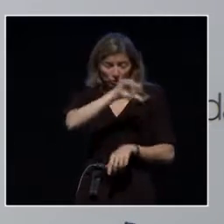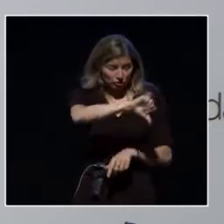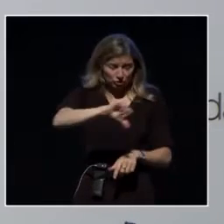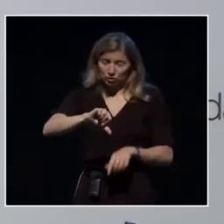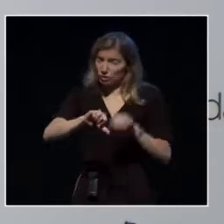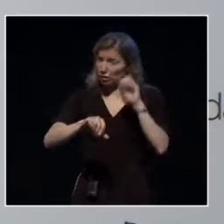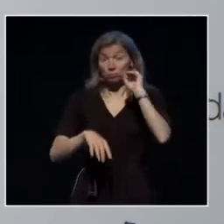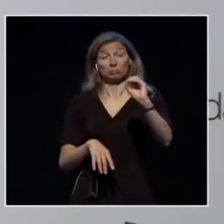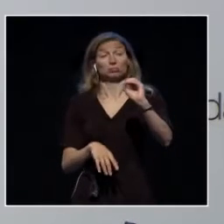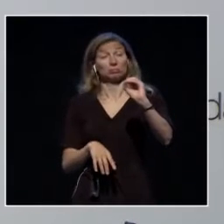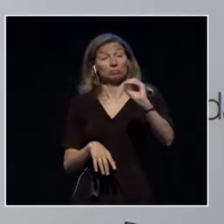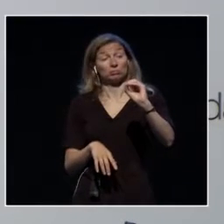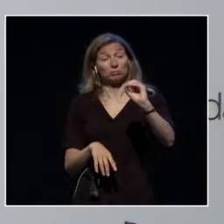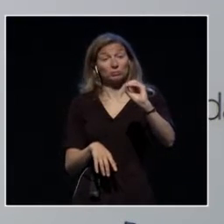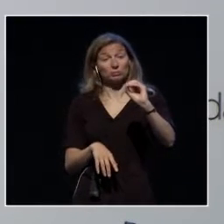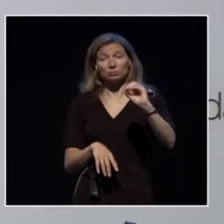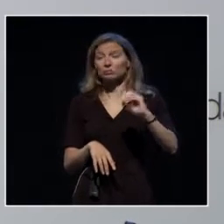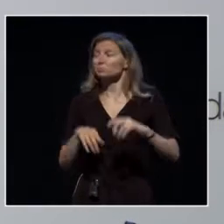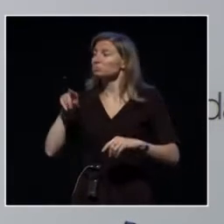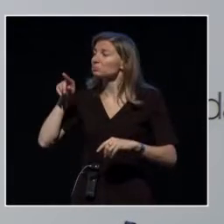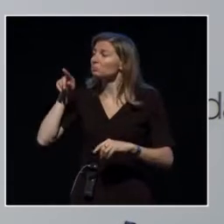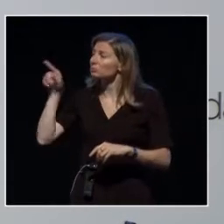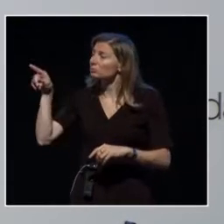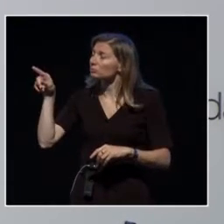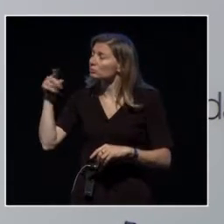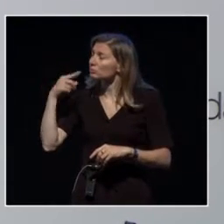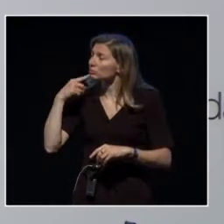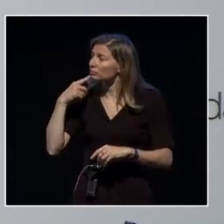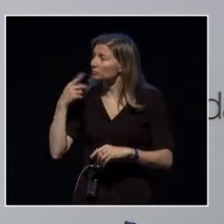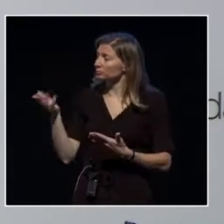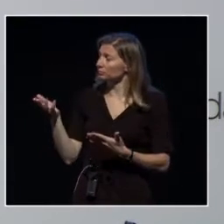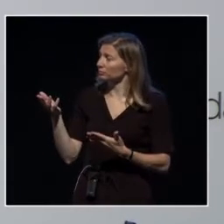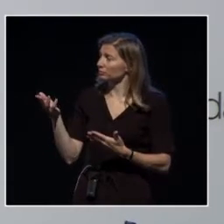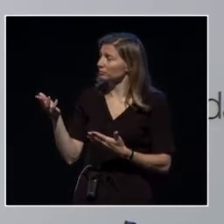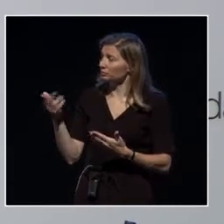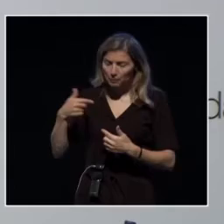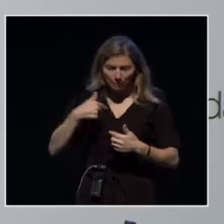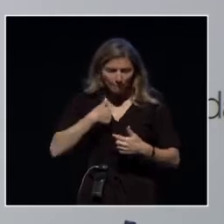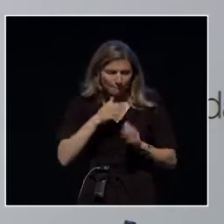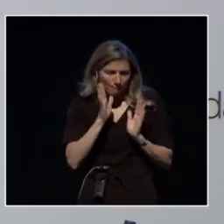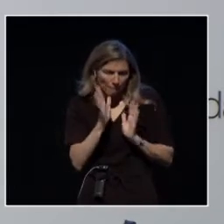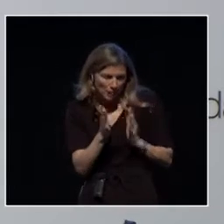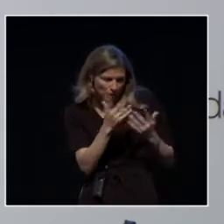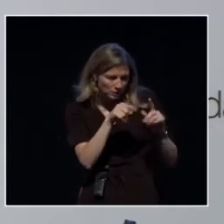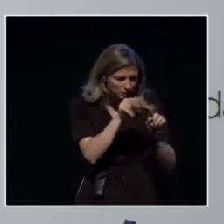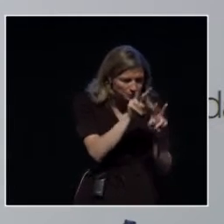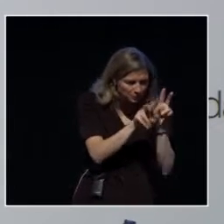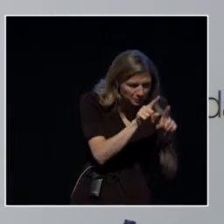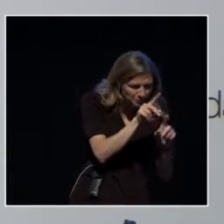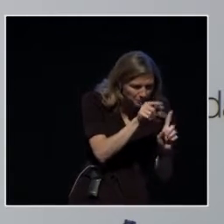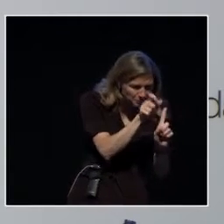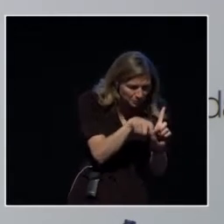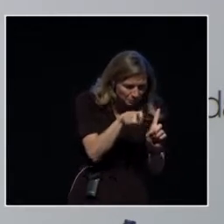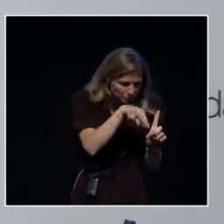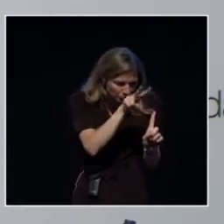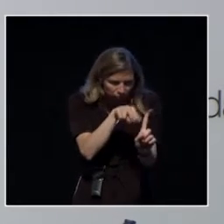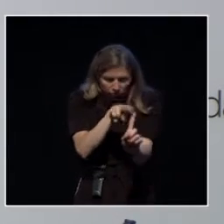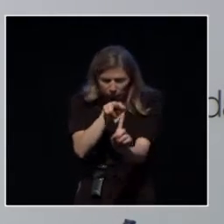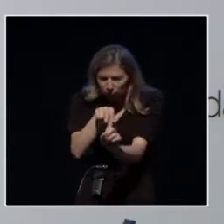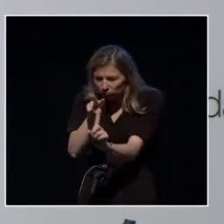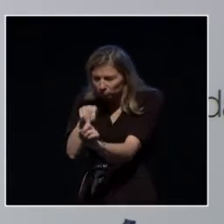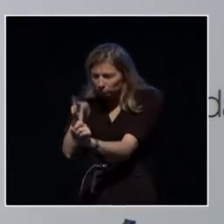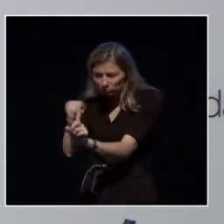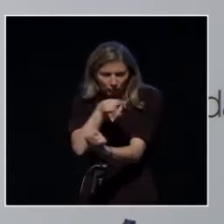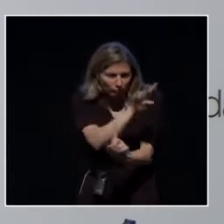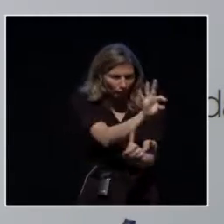you say you have to do banking for the poor people by choosing entrepreneurial people? So I defied that thing. And then I